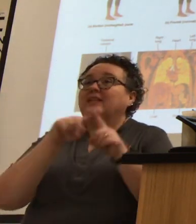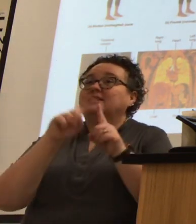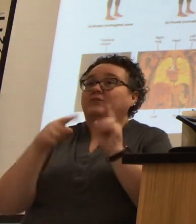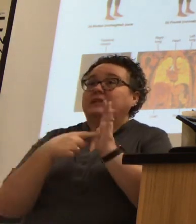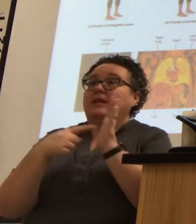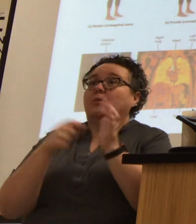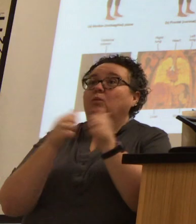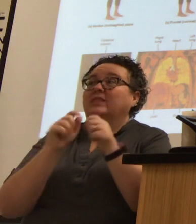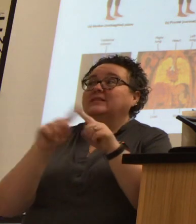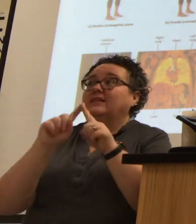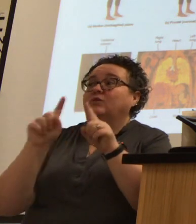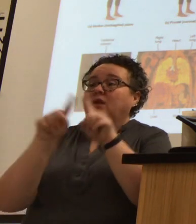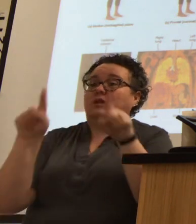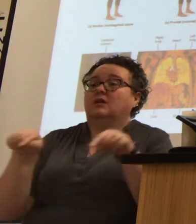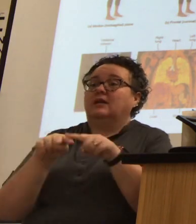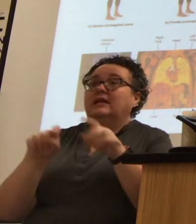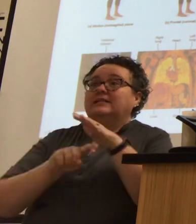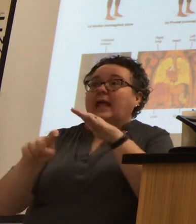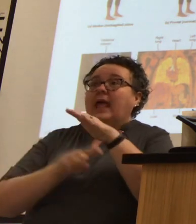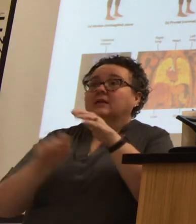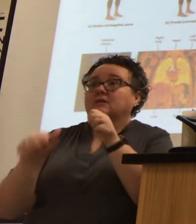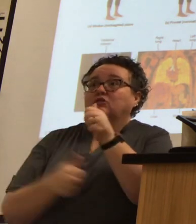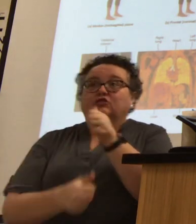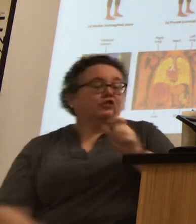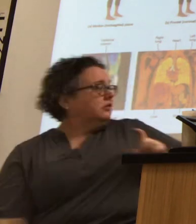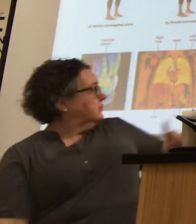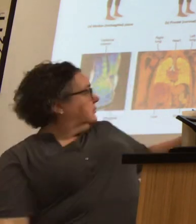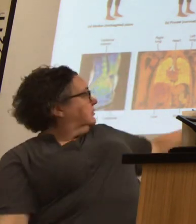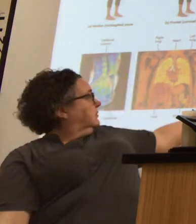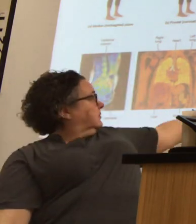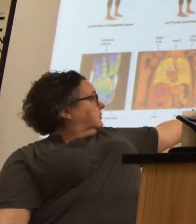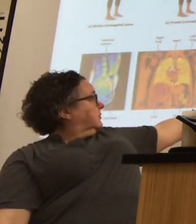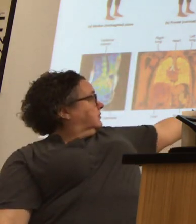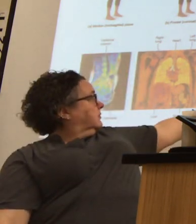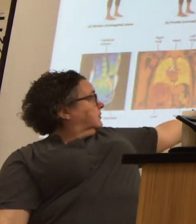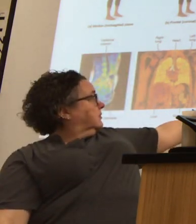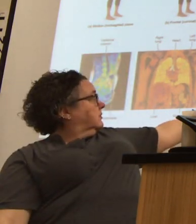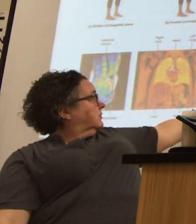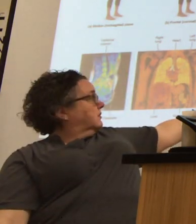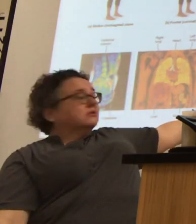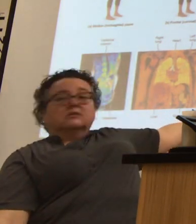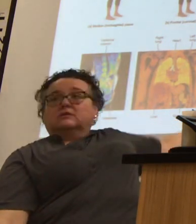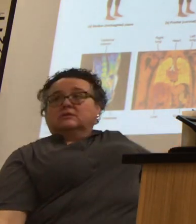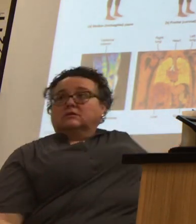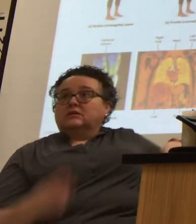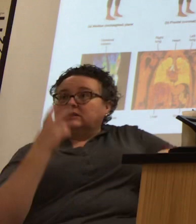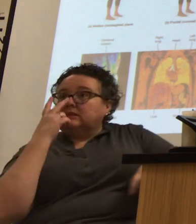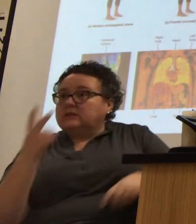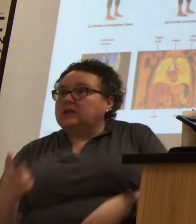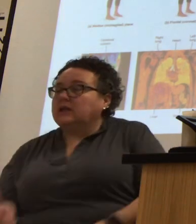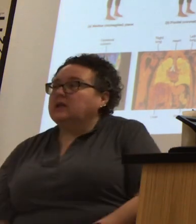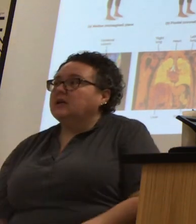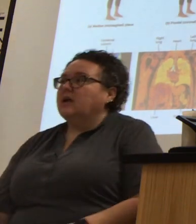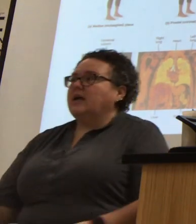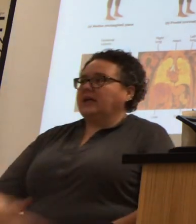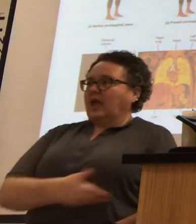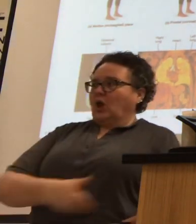Those are the three main ways you section a cadaver to study the internal structures, okay, or view them.